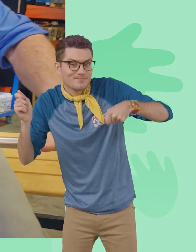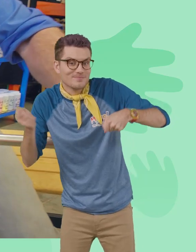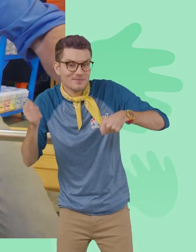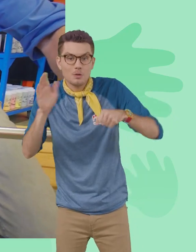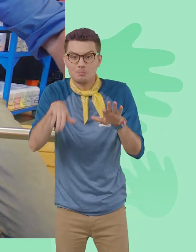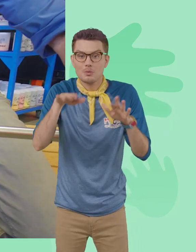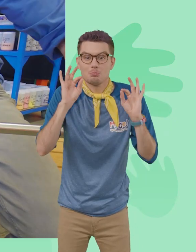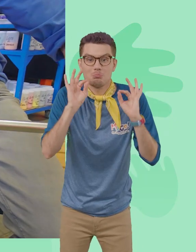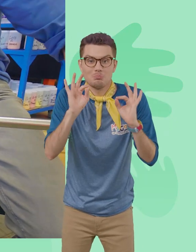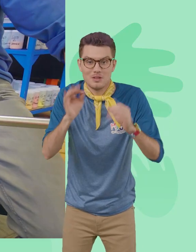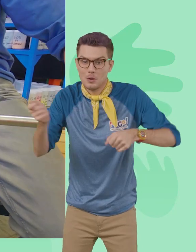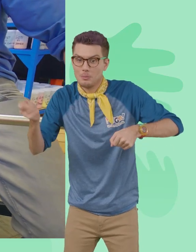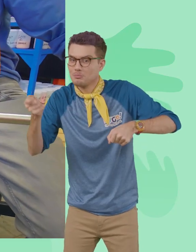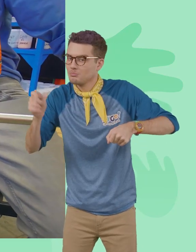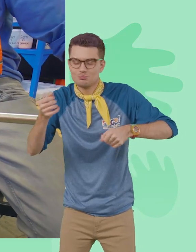Is it ready?